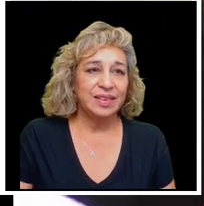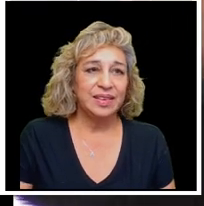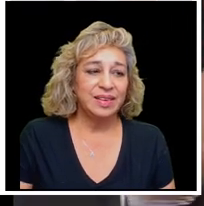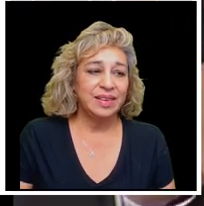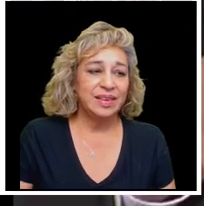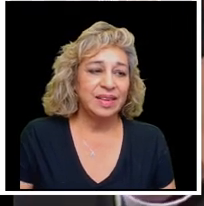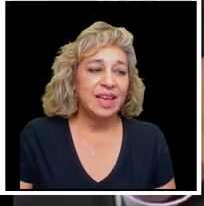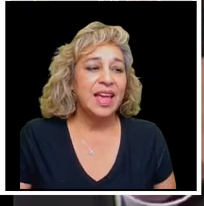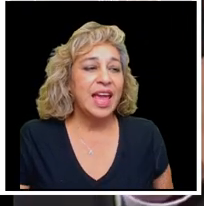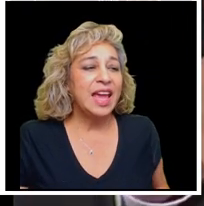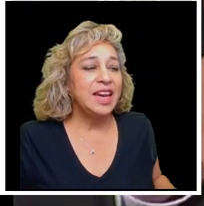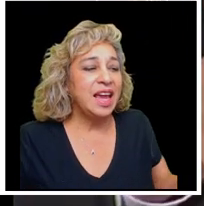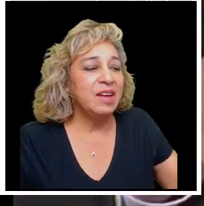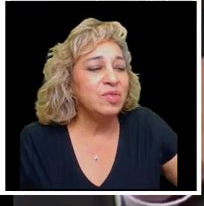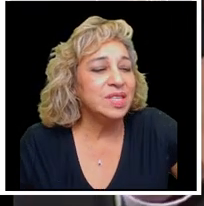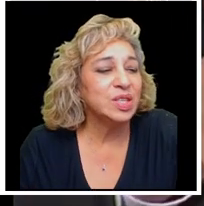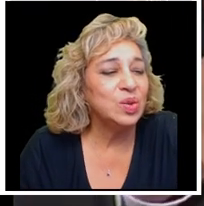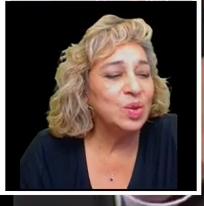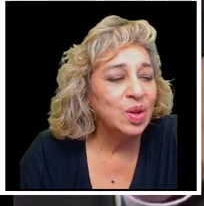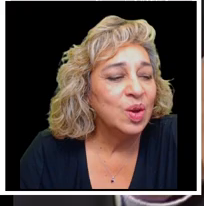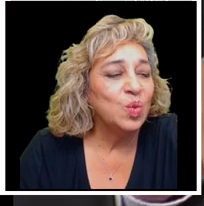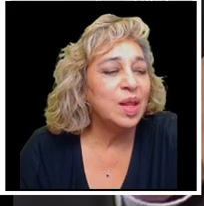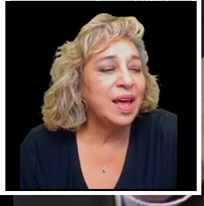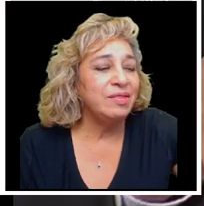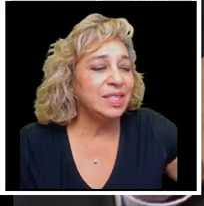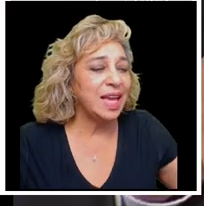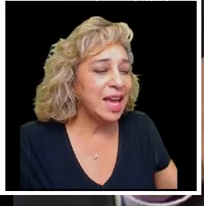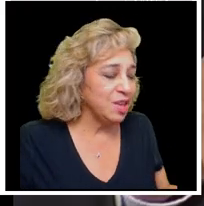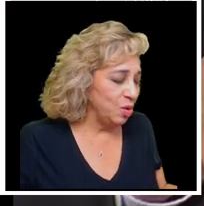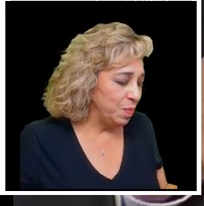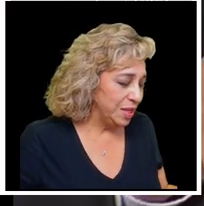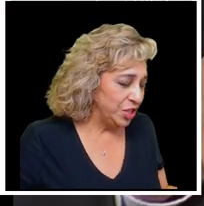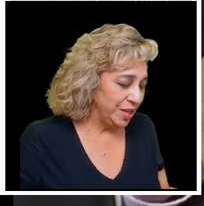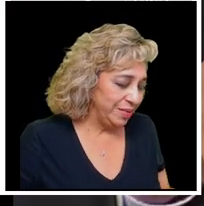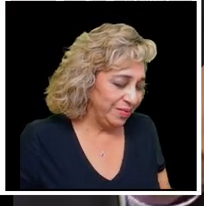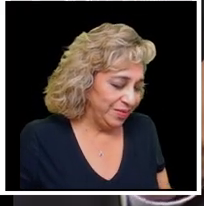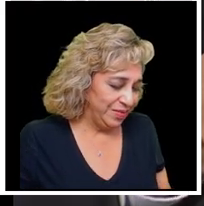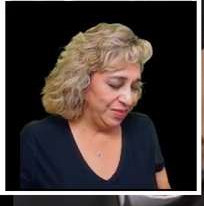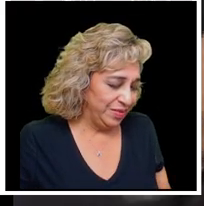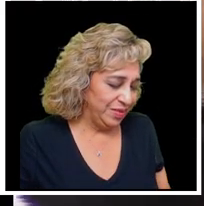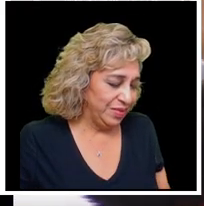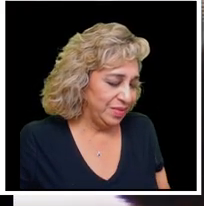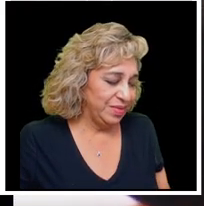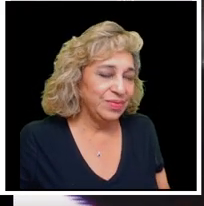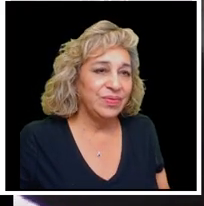and every school will have its annual budget